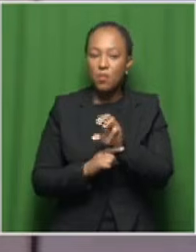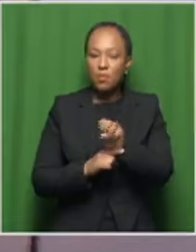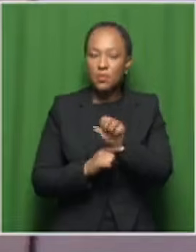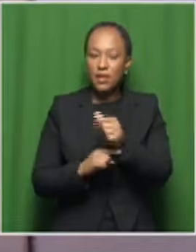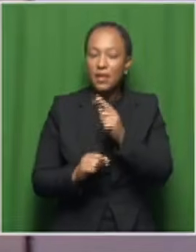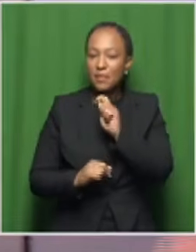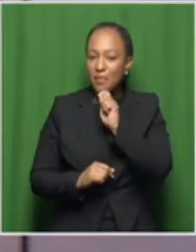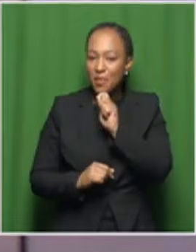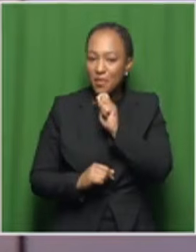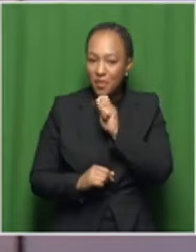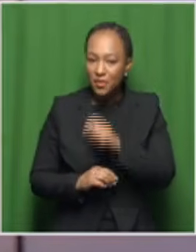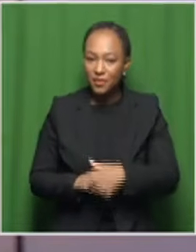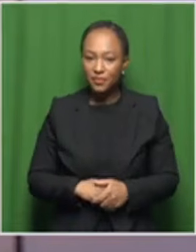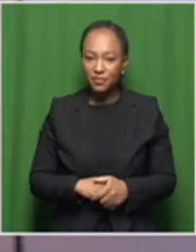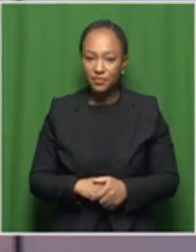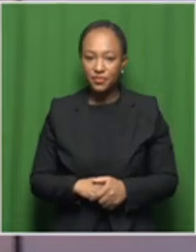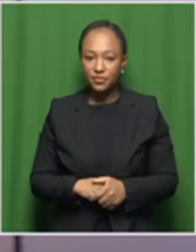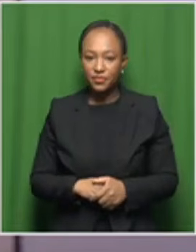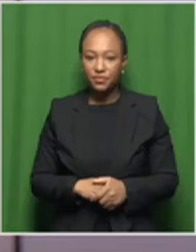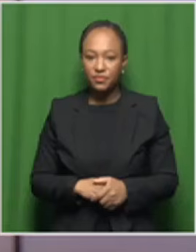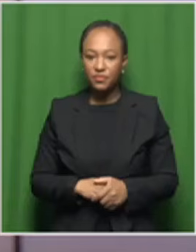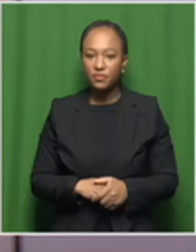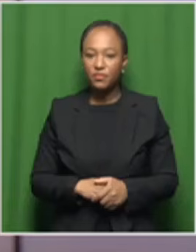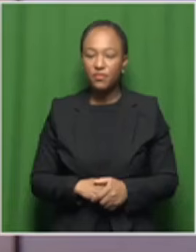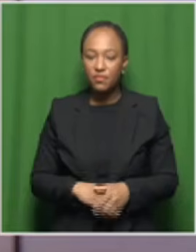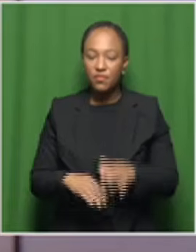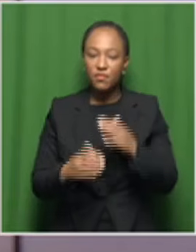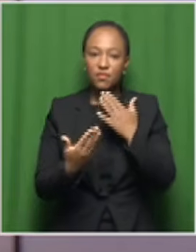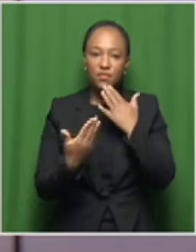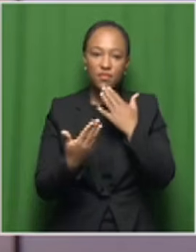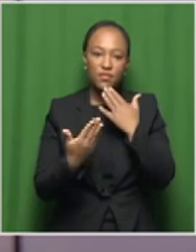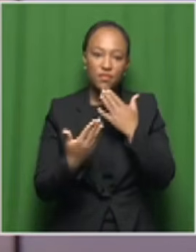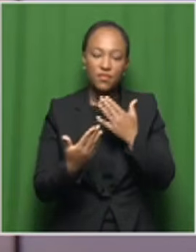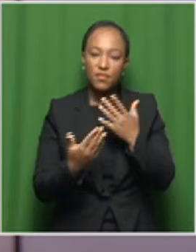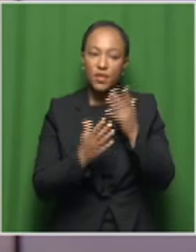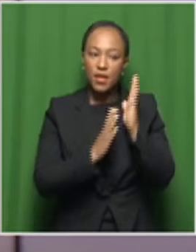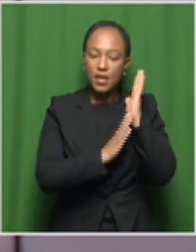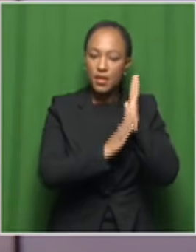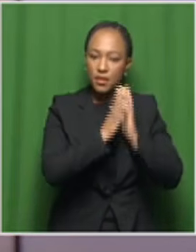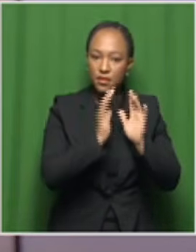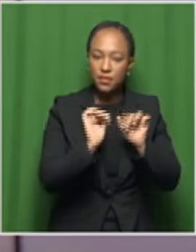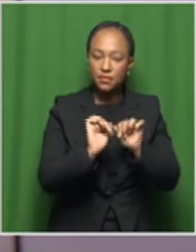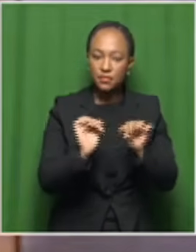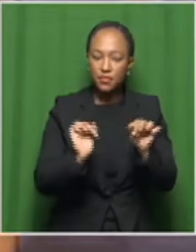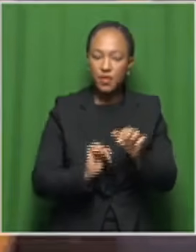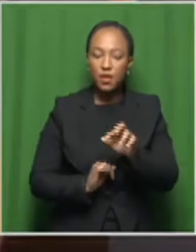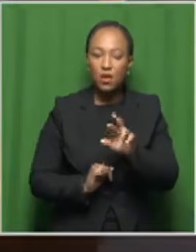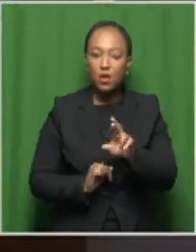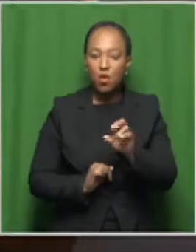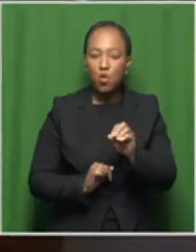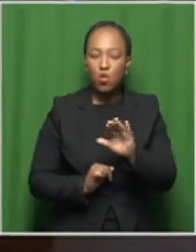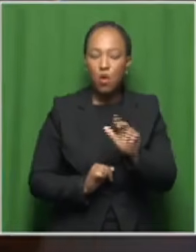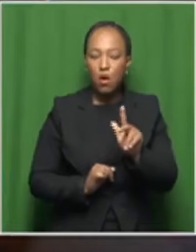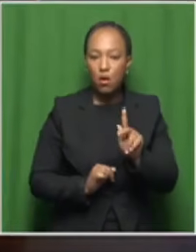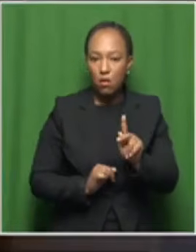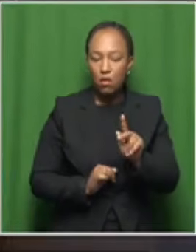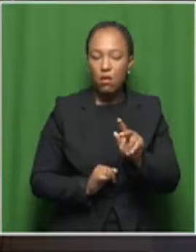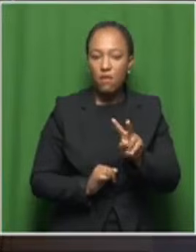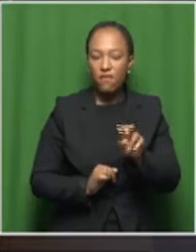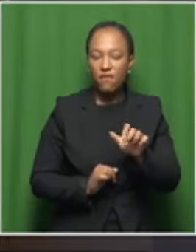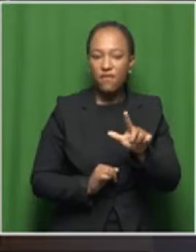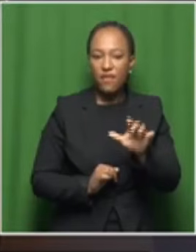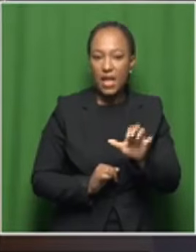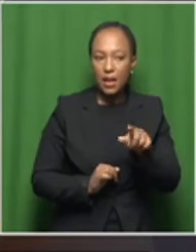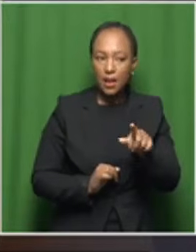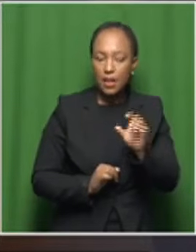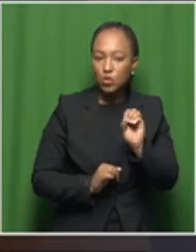morning. Thank you for preserving, history, not only of Rockville, Soweto, but obviously it's a conversation starter